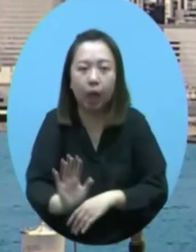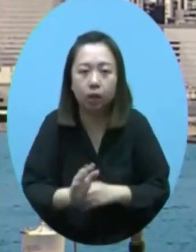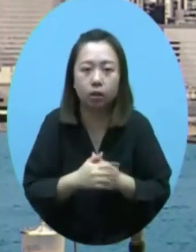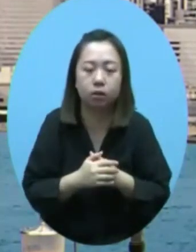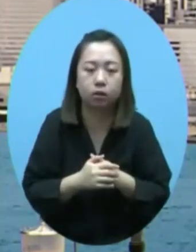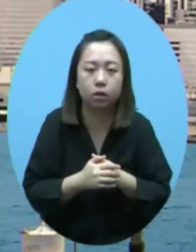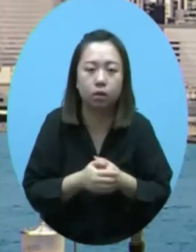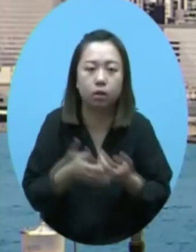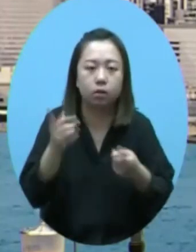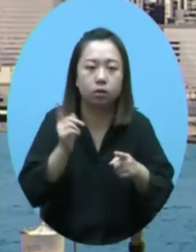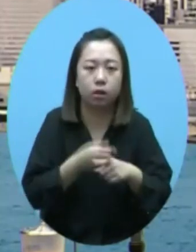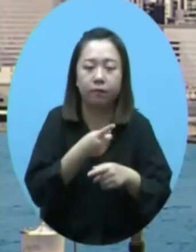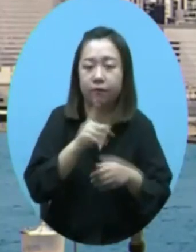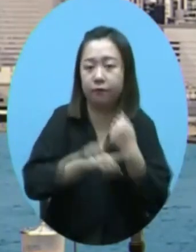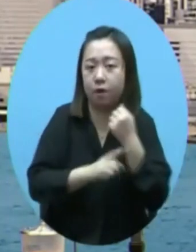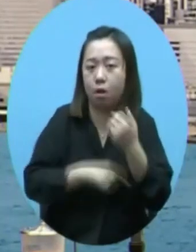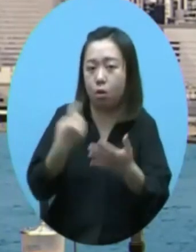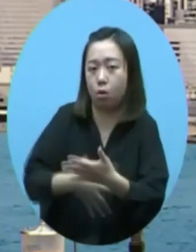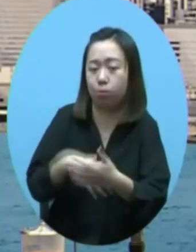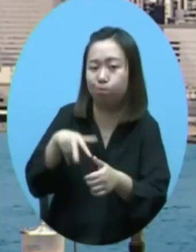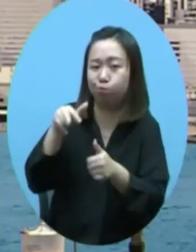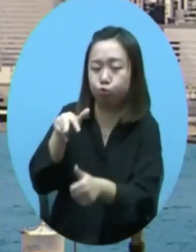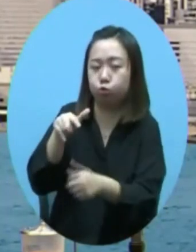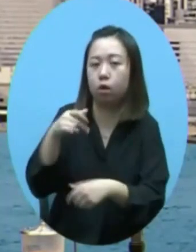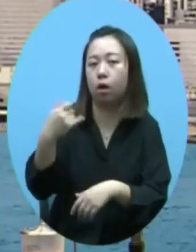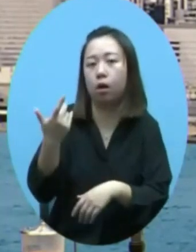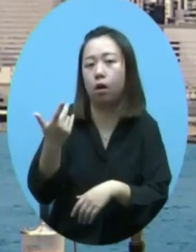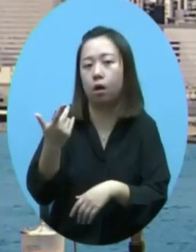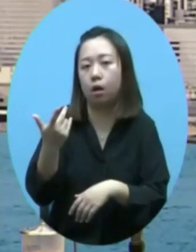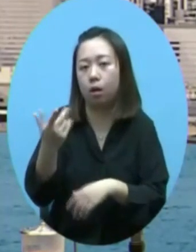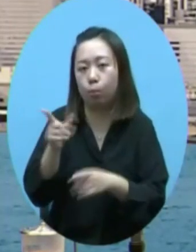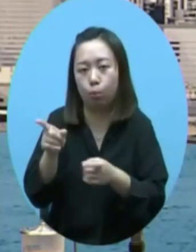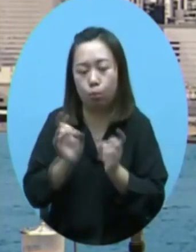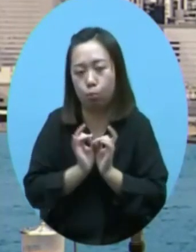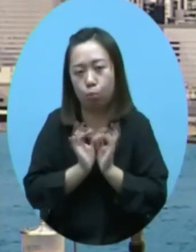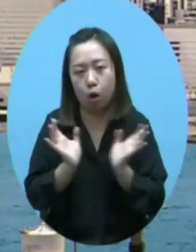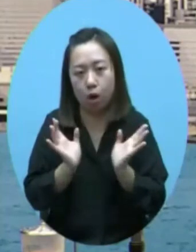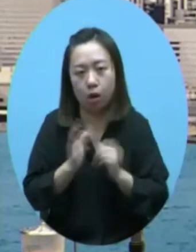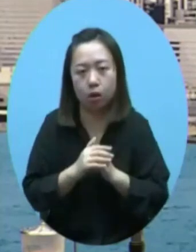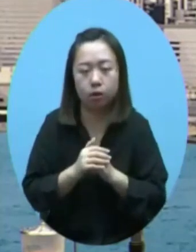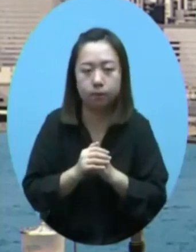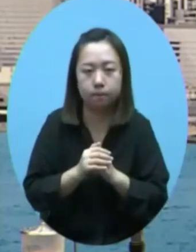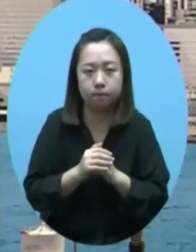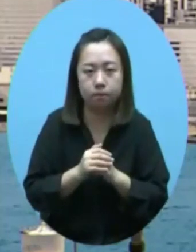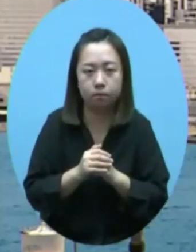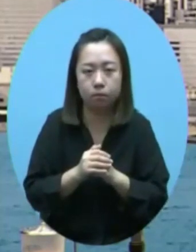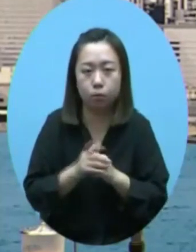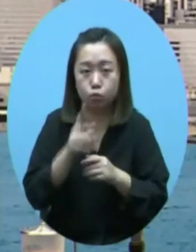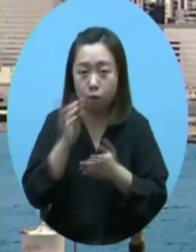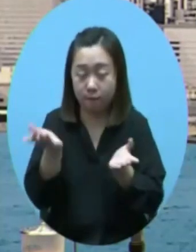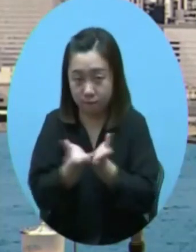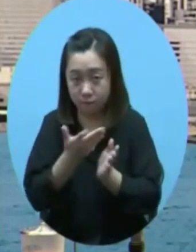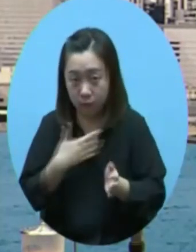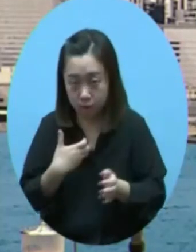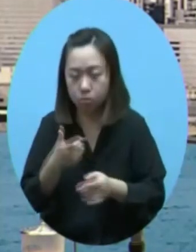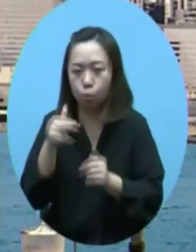from quarantine, thus they may not be subject from the DH statutes